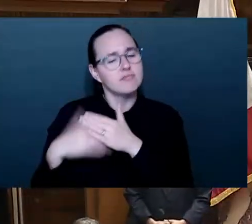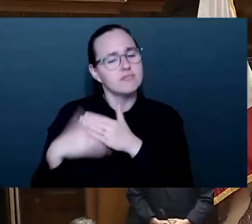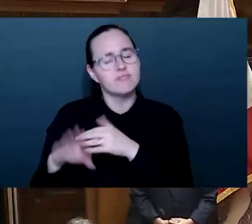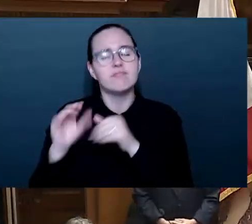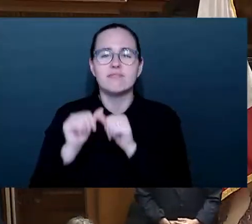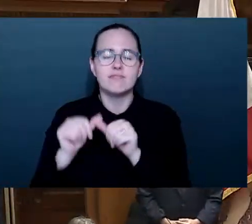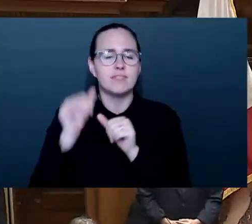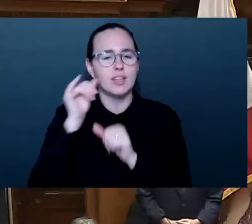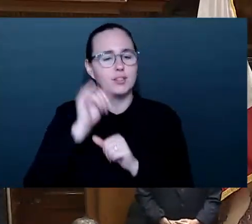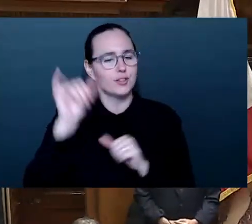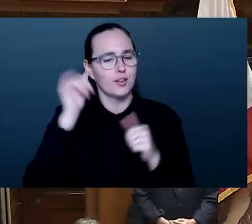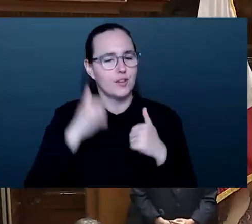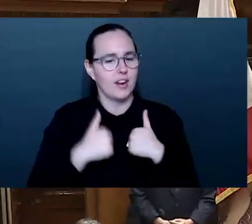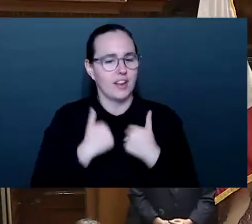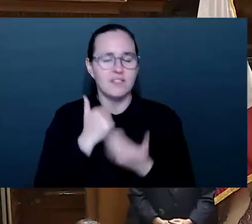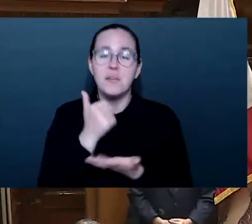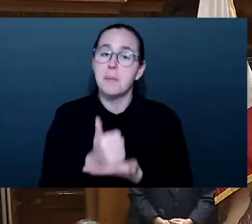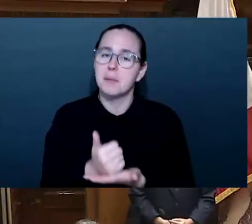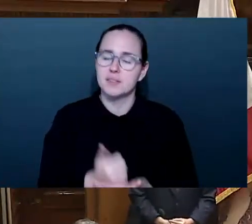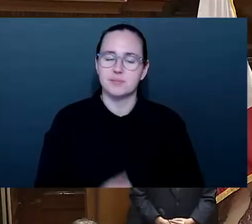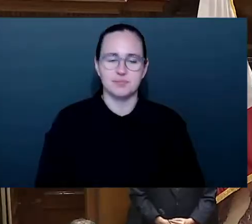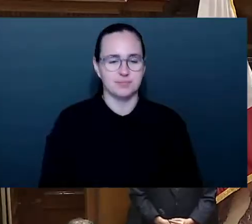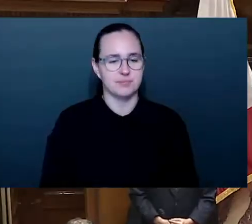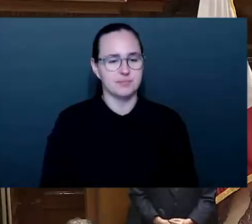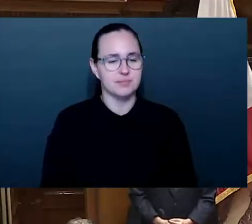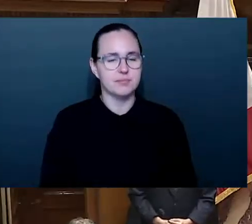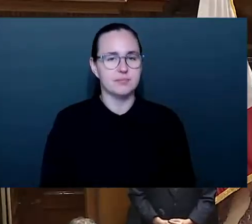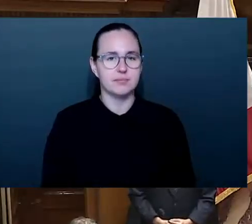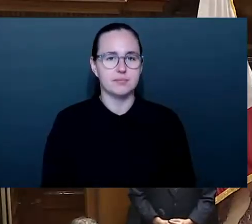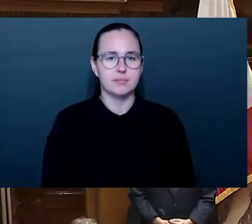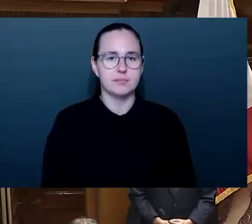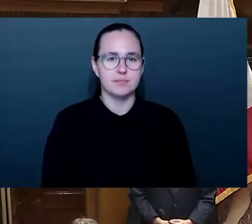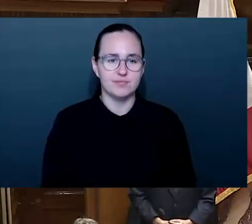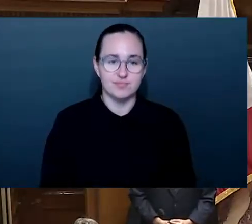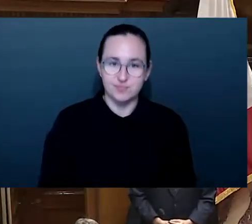Thank you, Minister, and happy birthday.